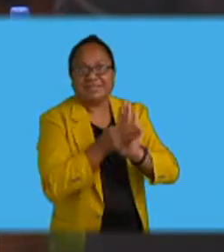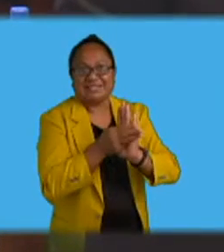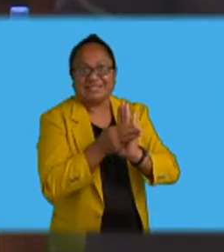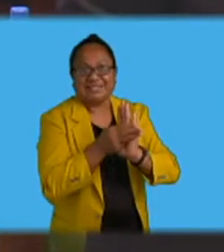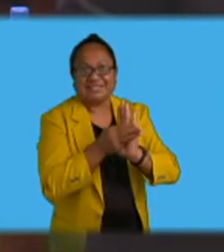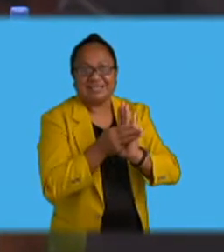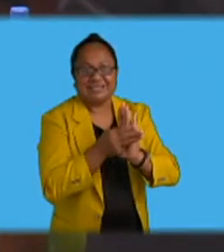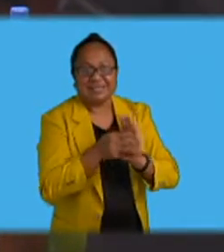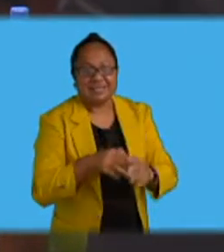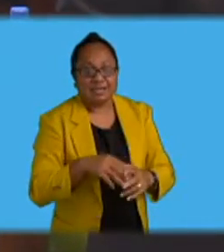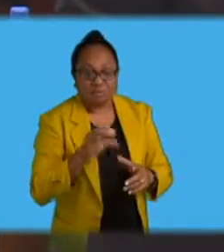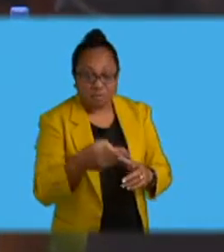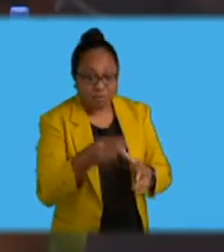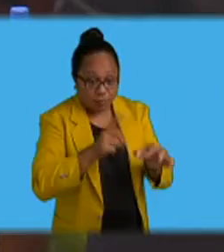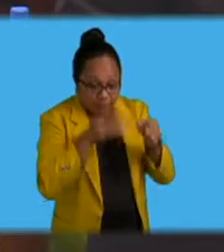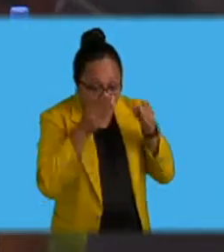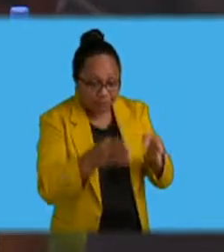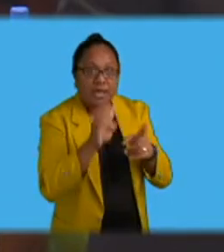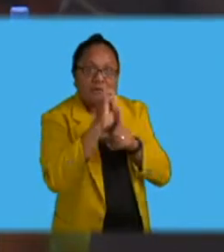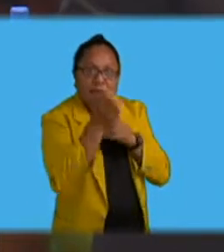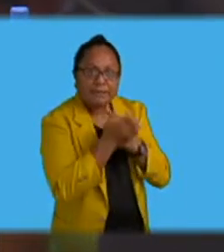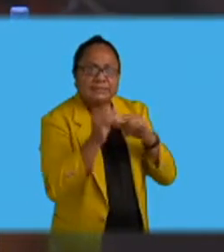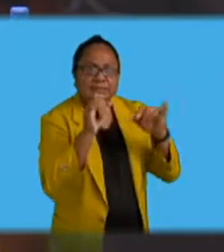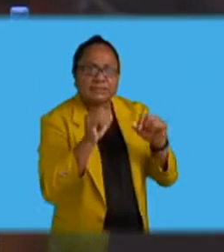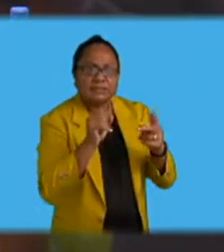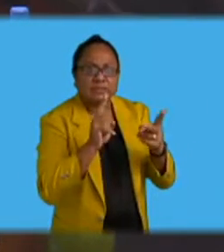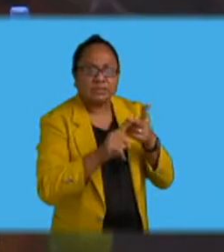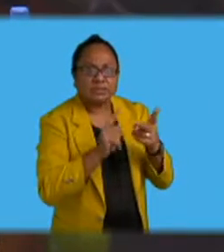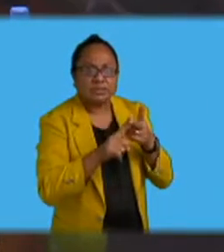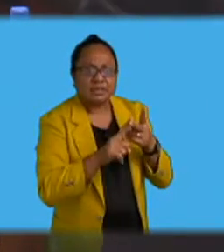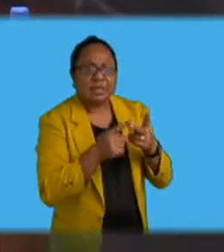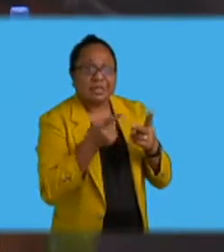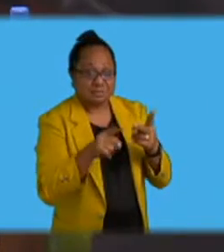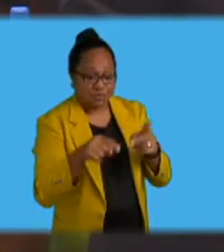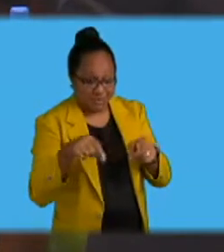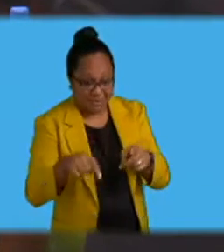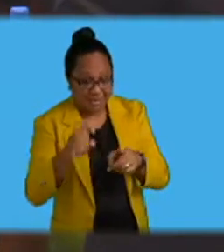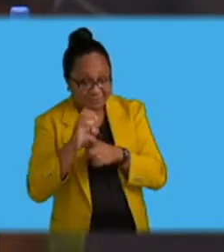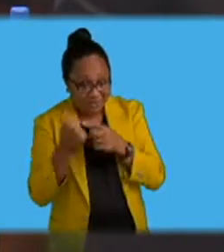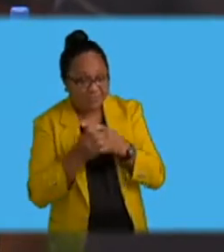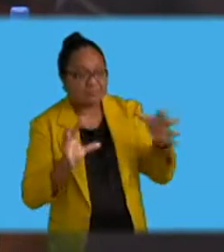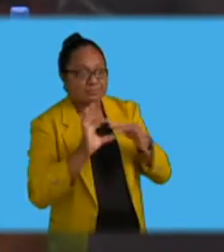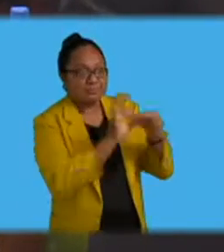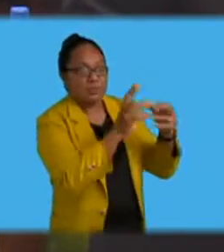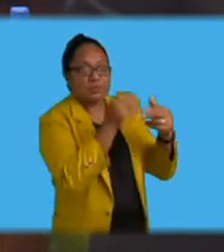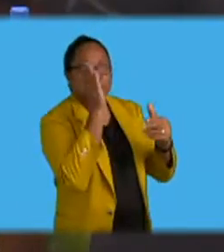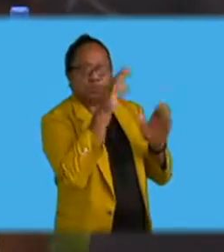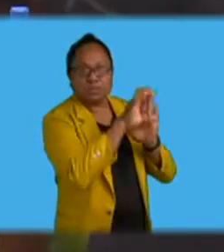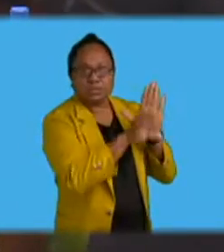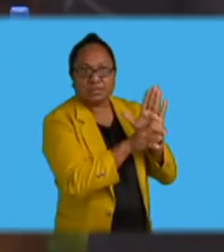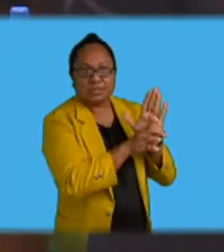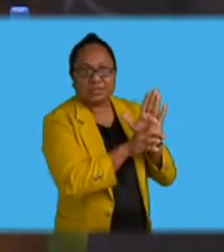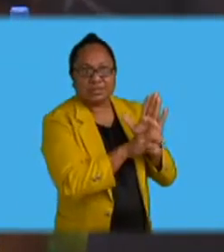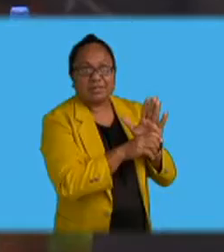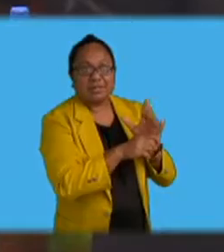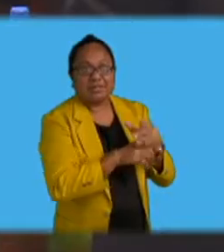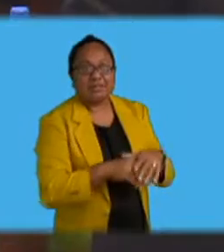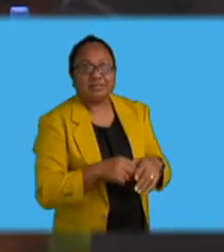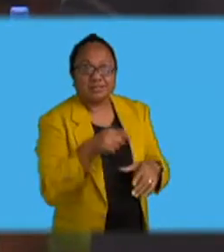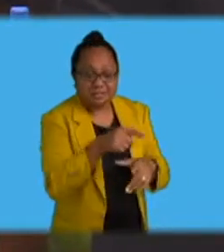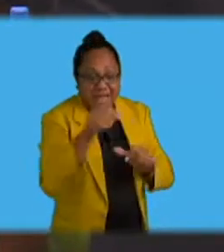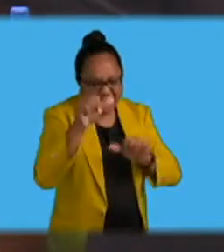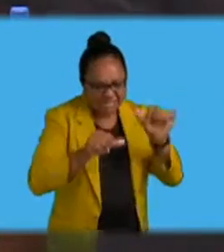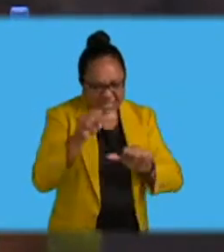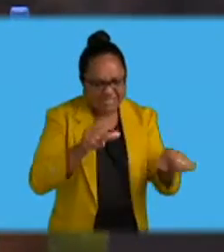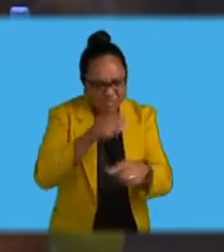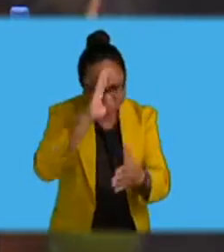around environmental issues, the direct linkage to school curriculum, which assesses environmental related knowledge of the students,